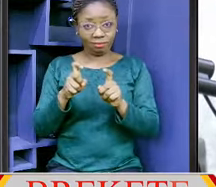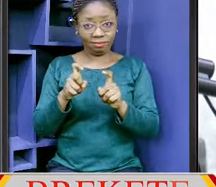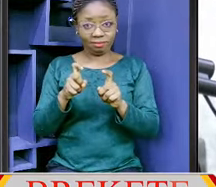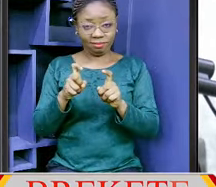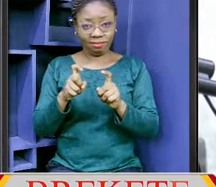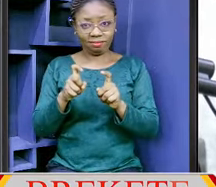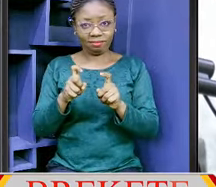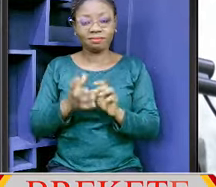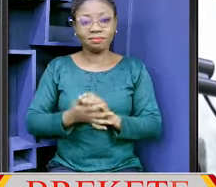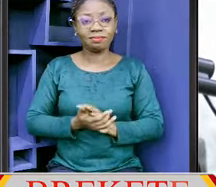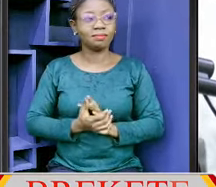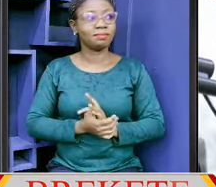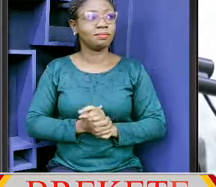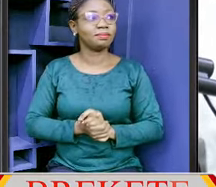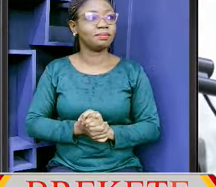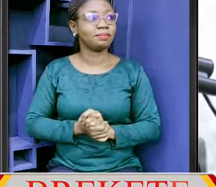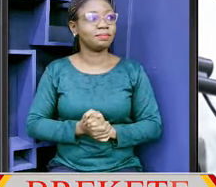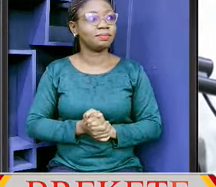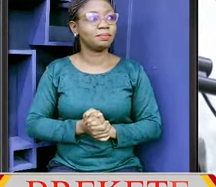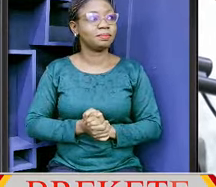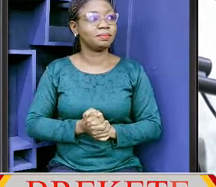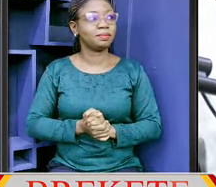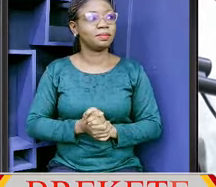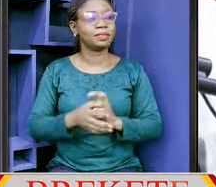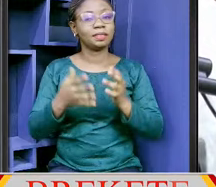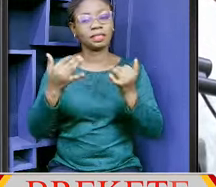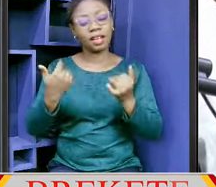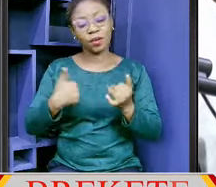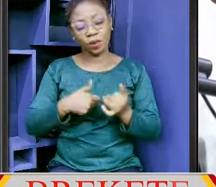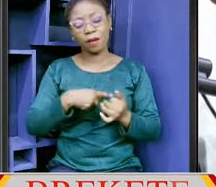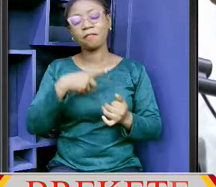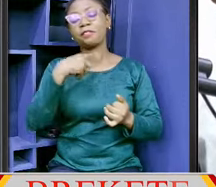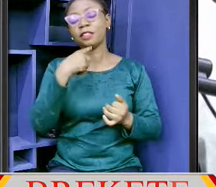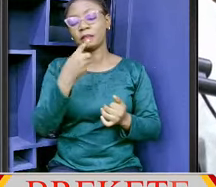Yes, sir. At least we don't tell them small